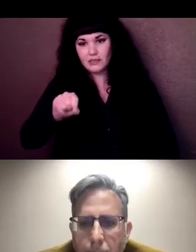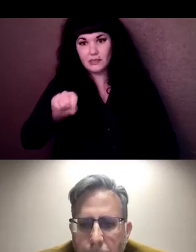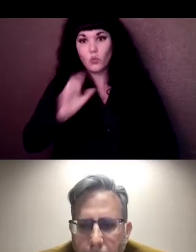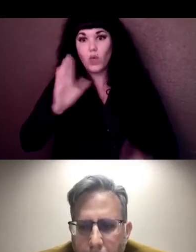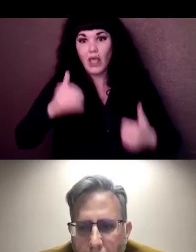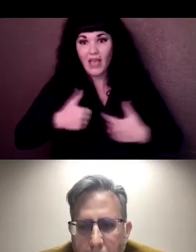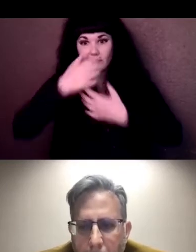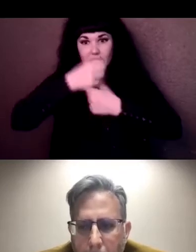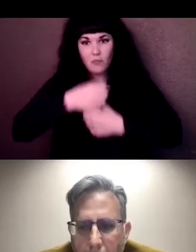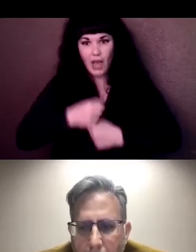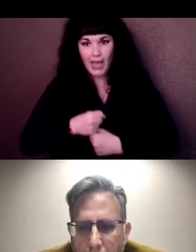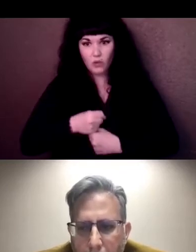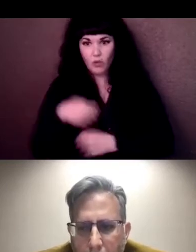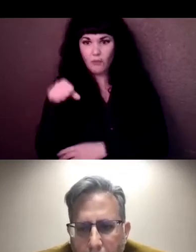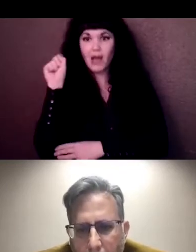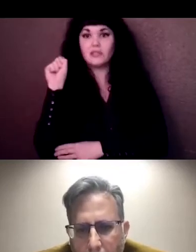posture issue. That's very common.